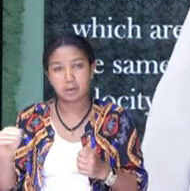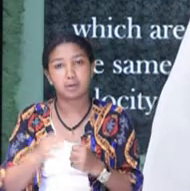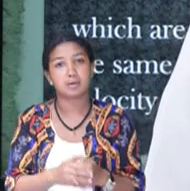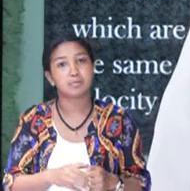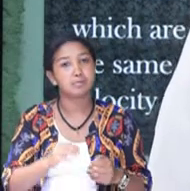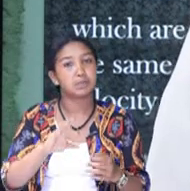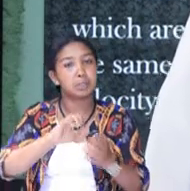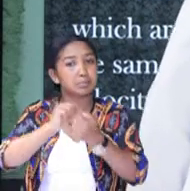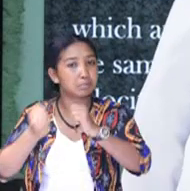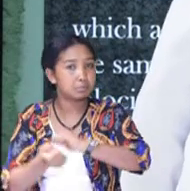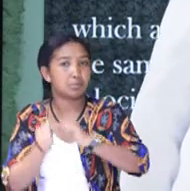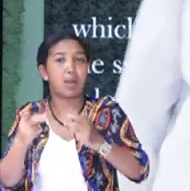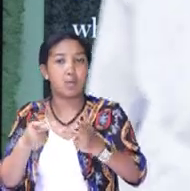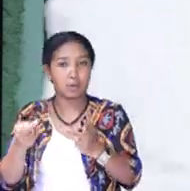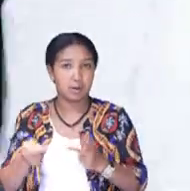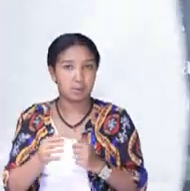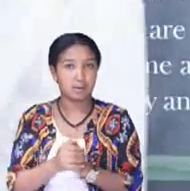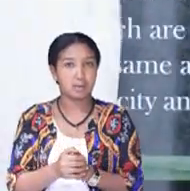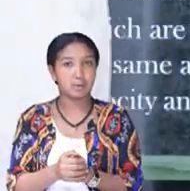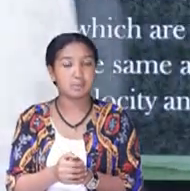and C might reach here, C.